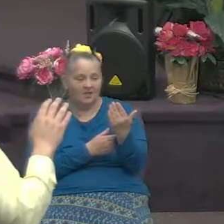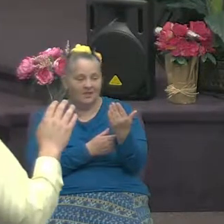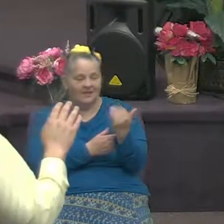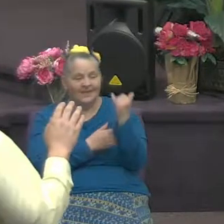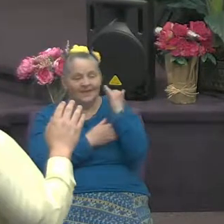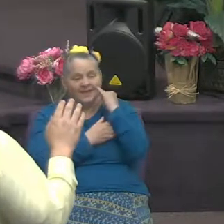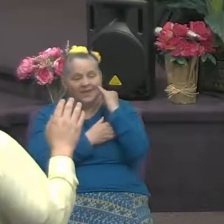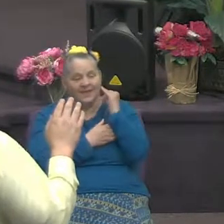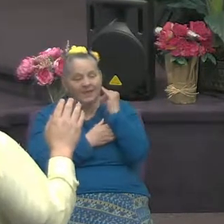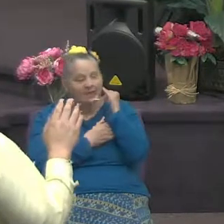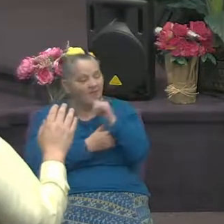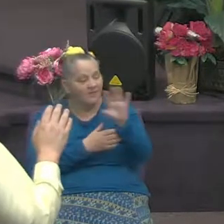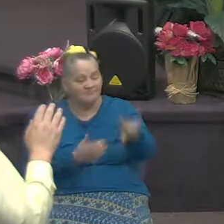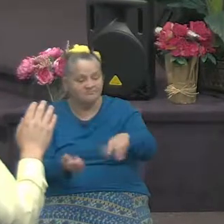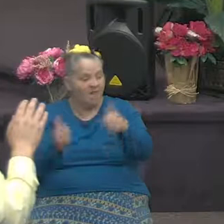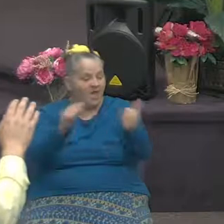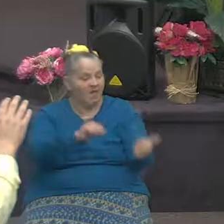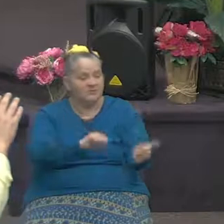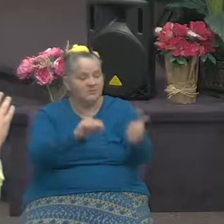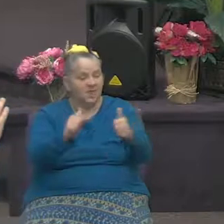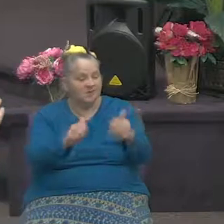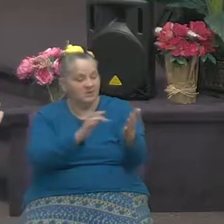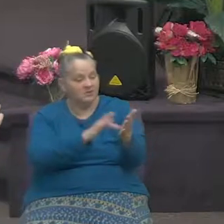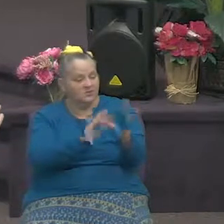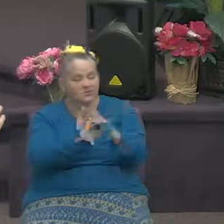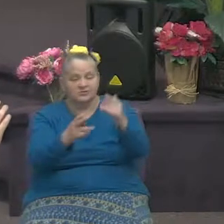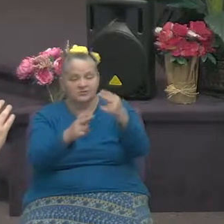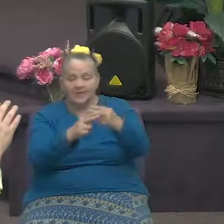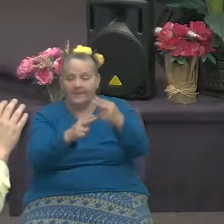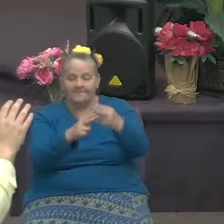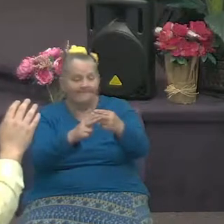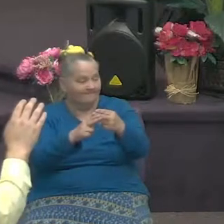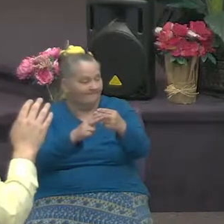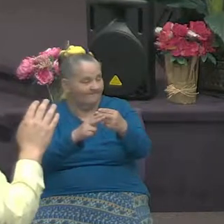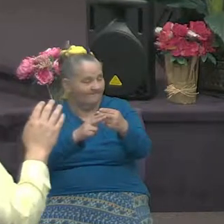that if you have not gone down in the waters of baptism in Jesus' name